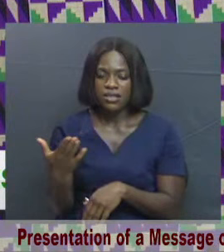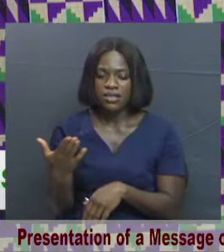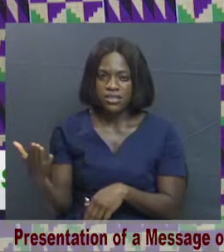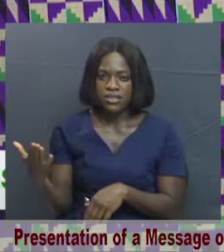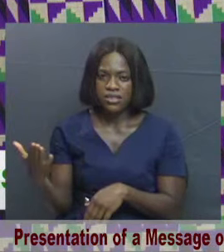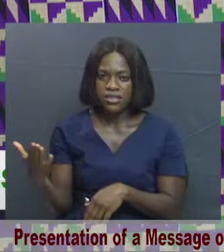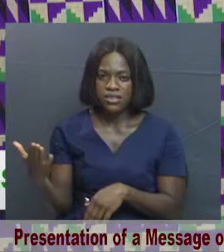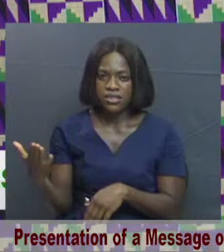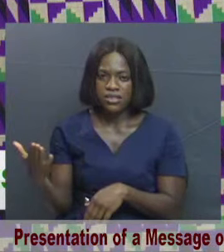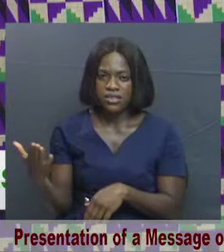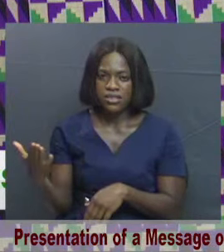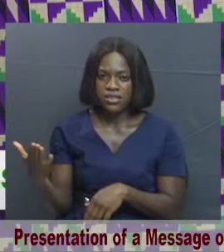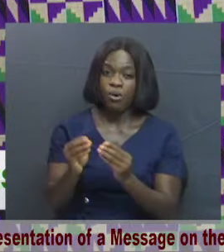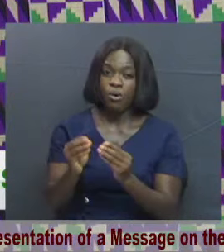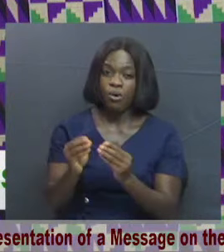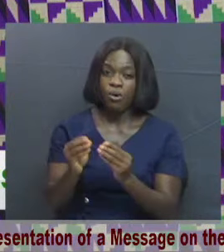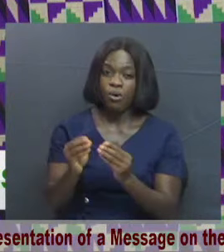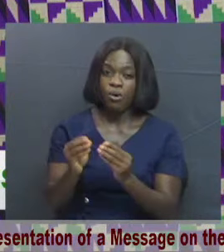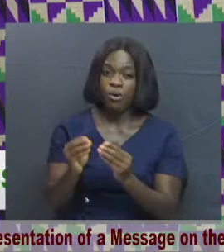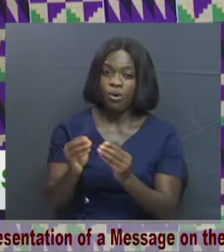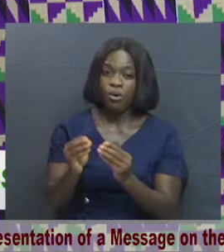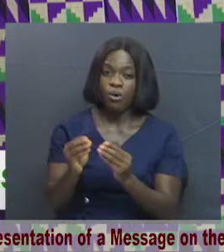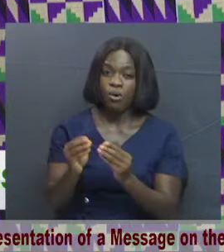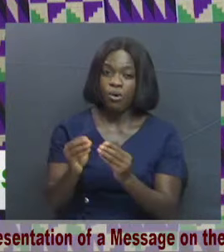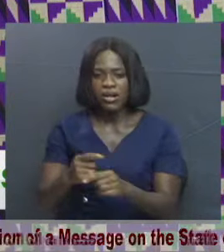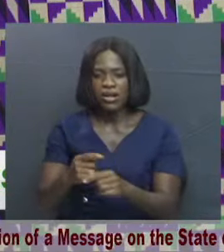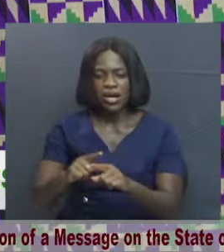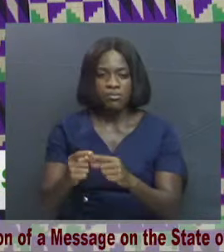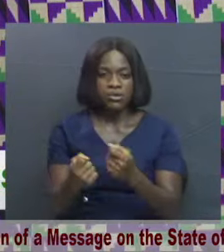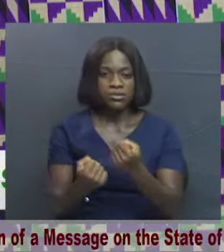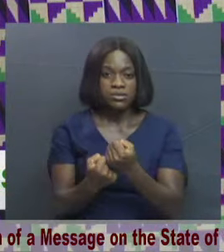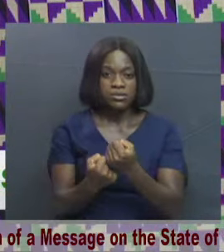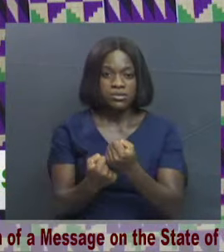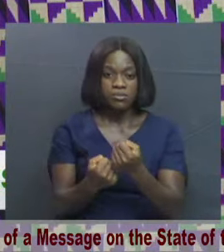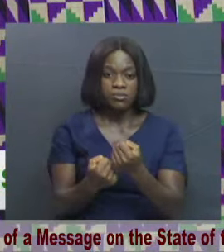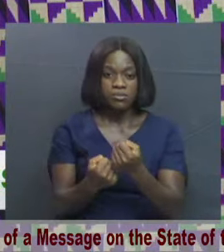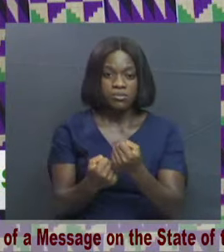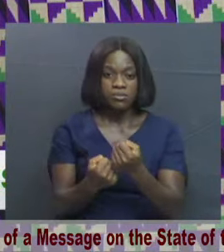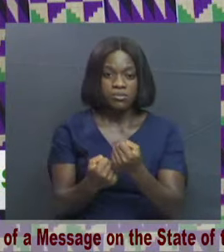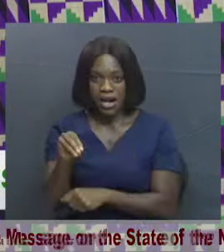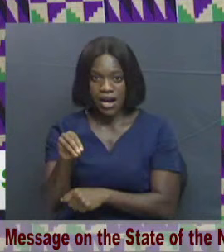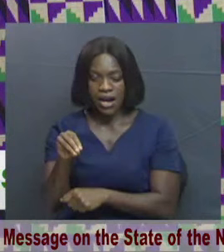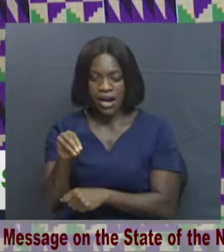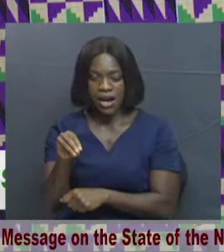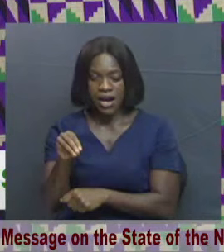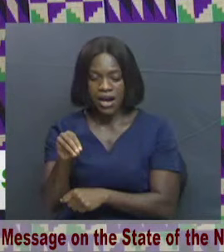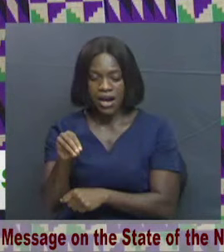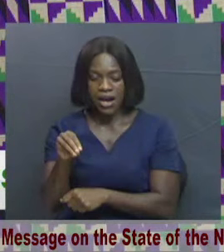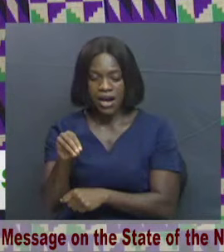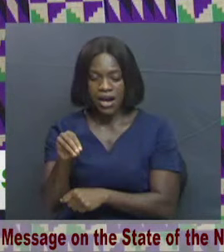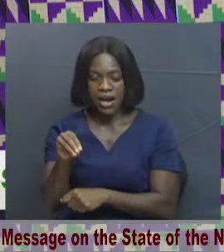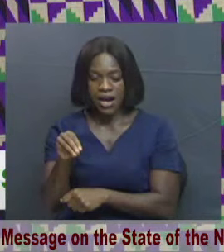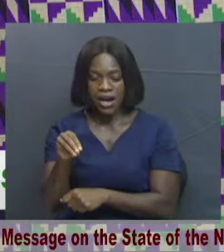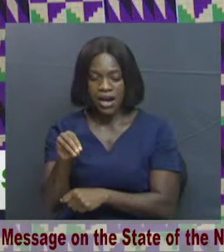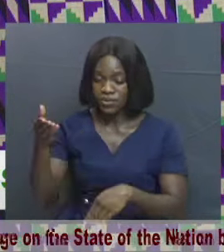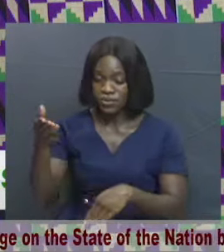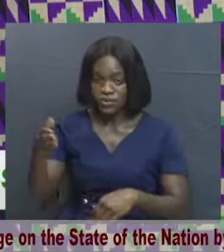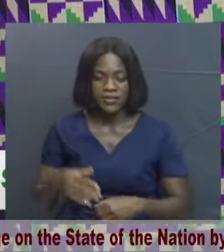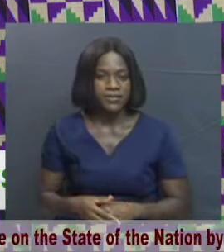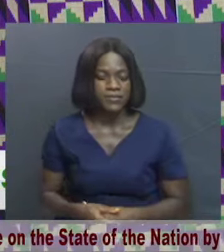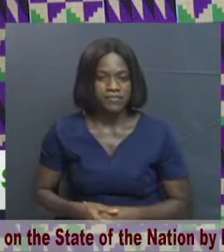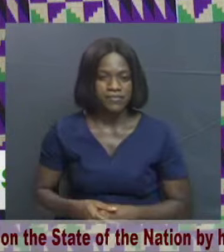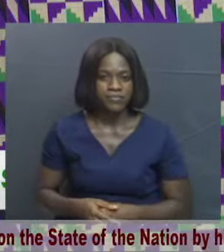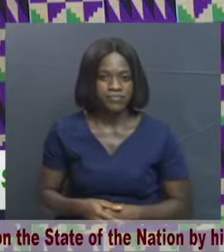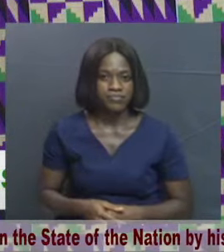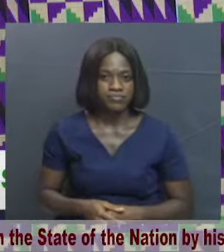country and see the entire African continent as the market to aim at Mr Speaker in speaking about the